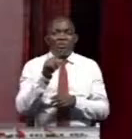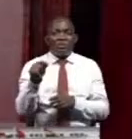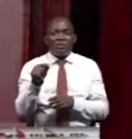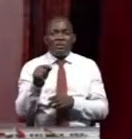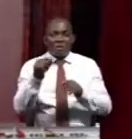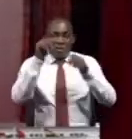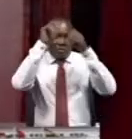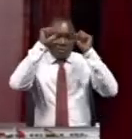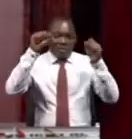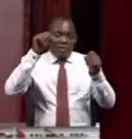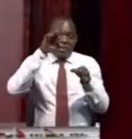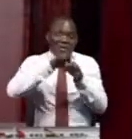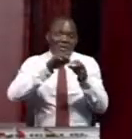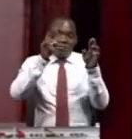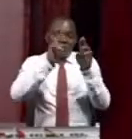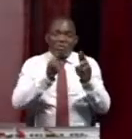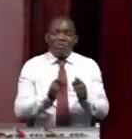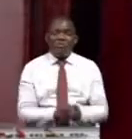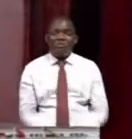presidential elections.